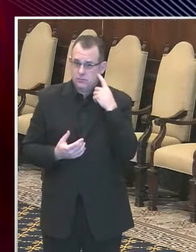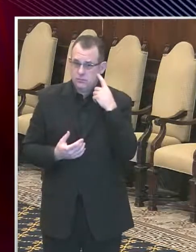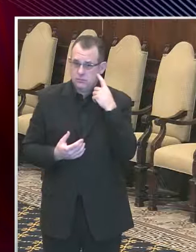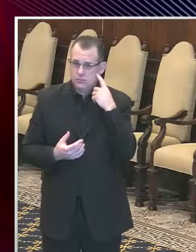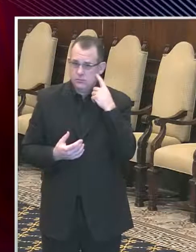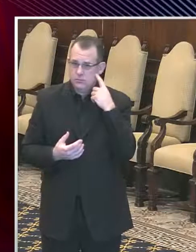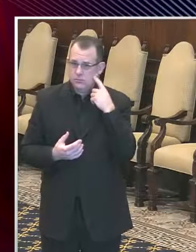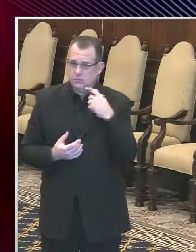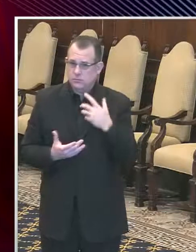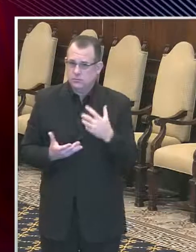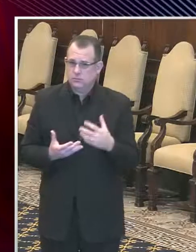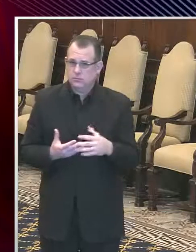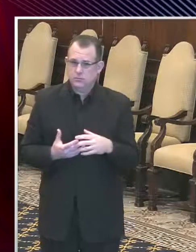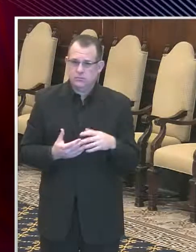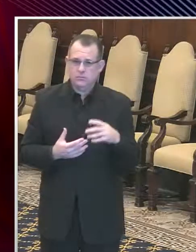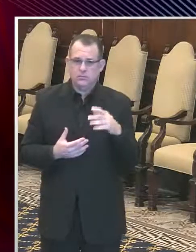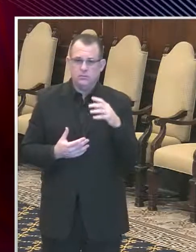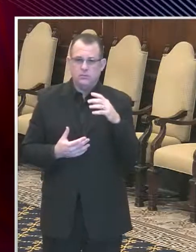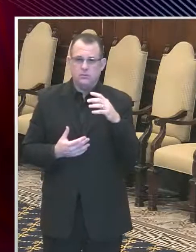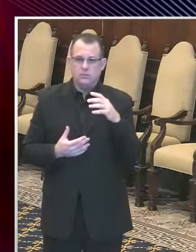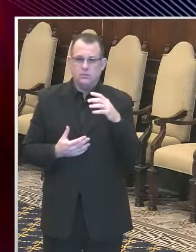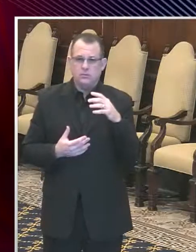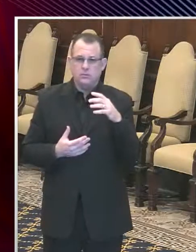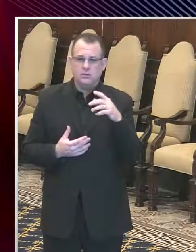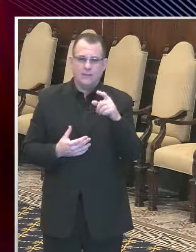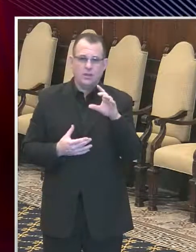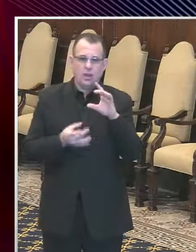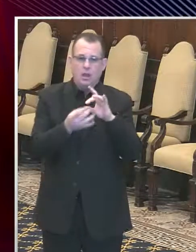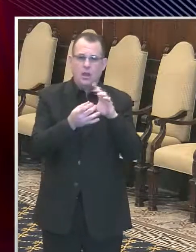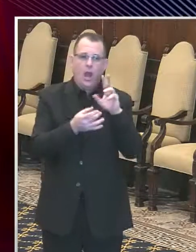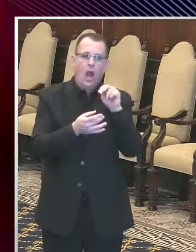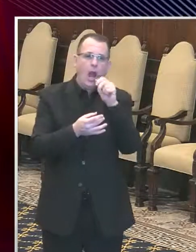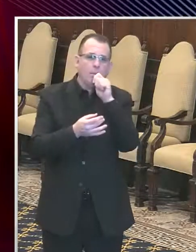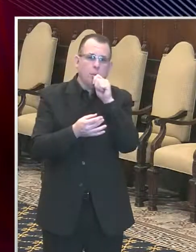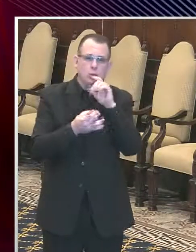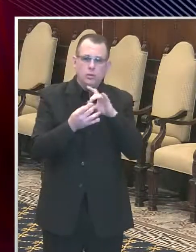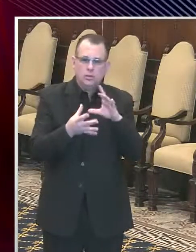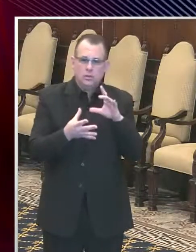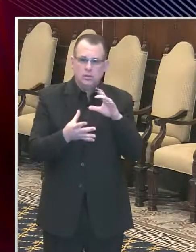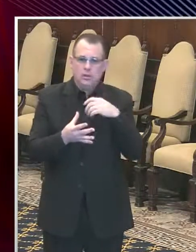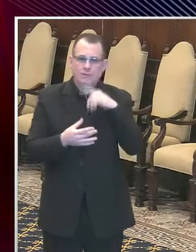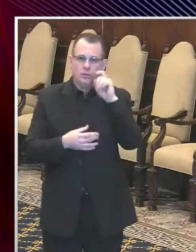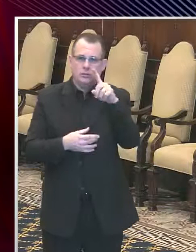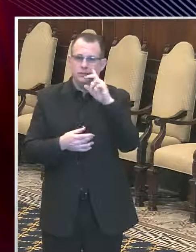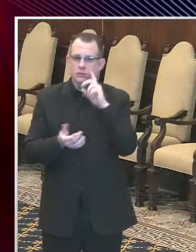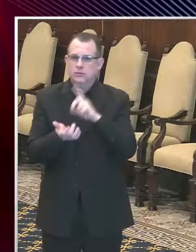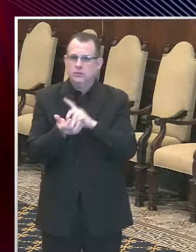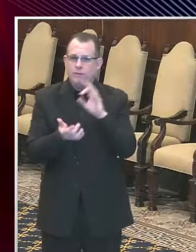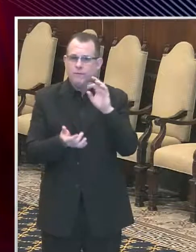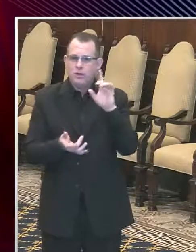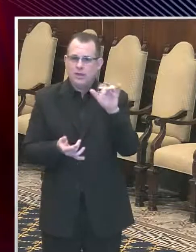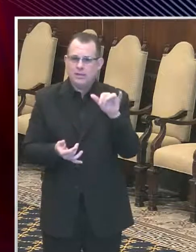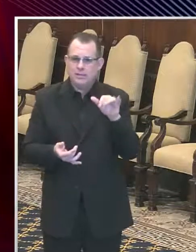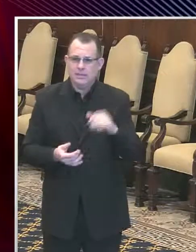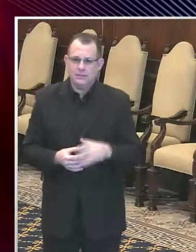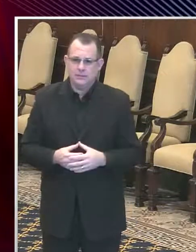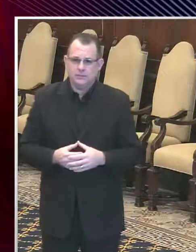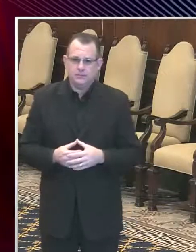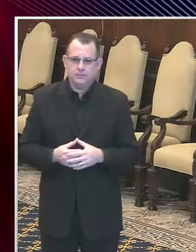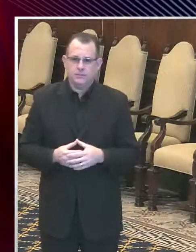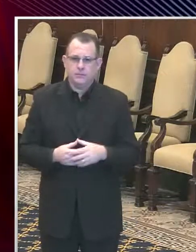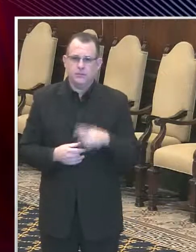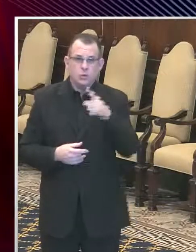Kimberly, you just have to unmute yourself. There you go. Okay, there we go. My question is for Dr. Farley. Dr. Farley, do you believe